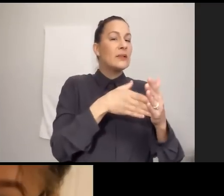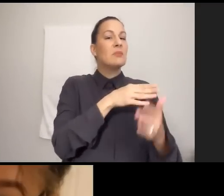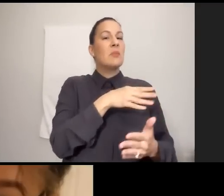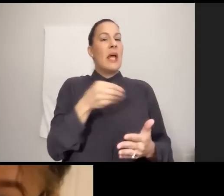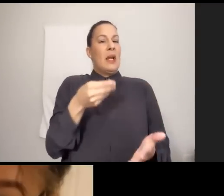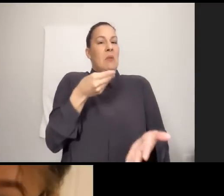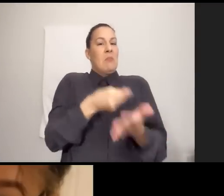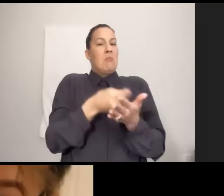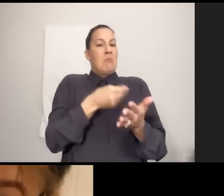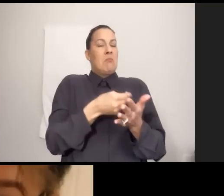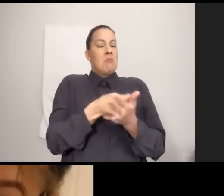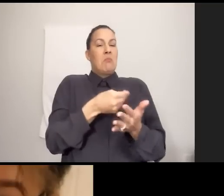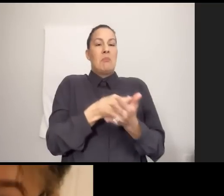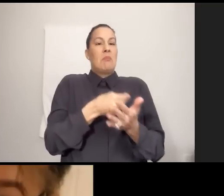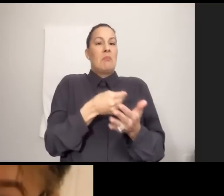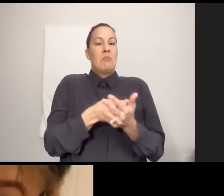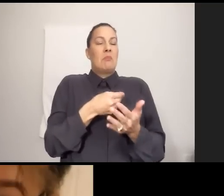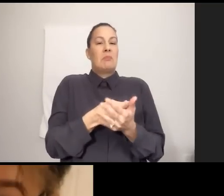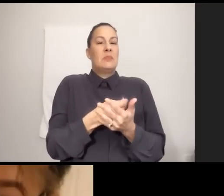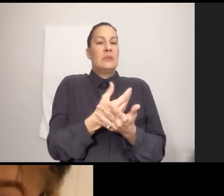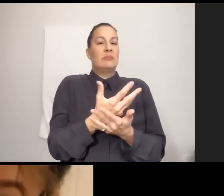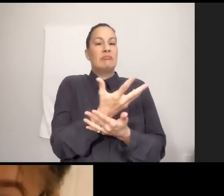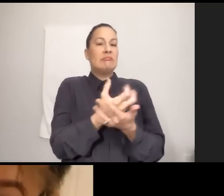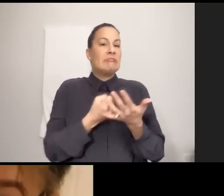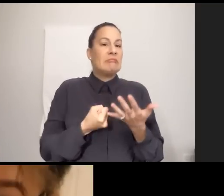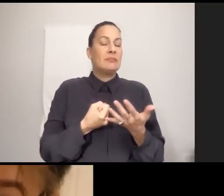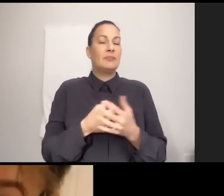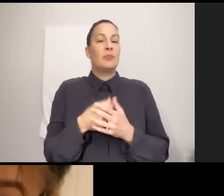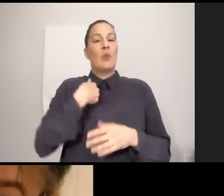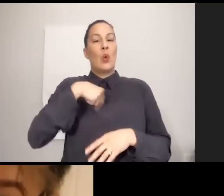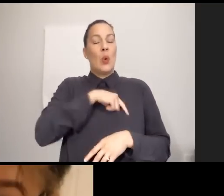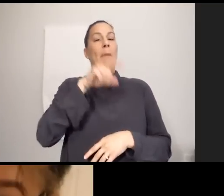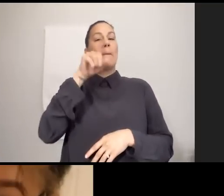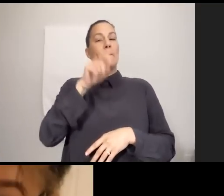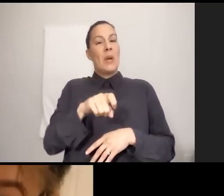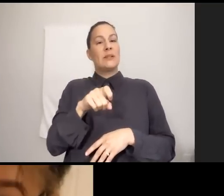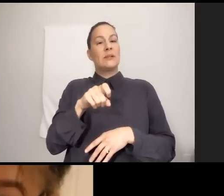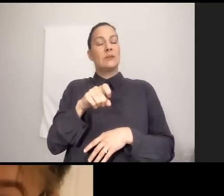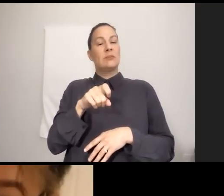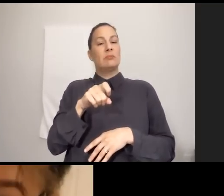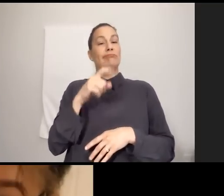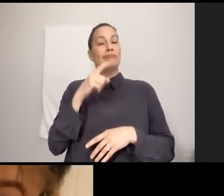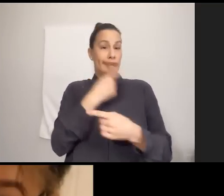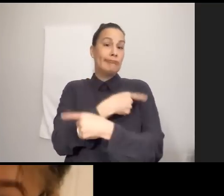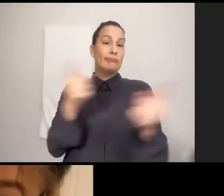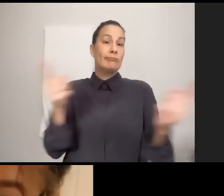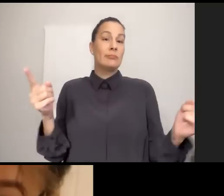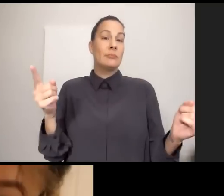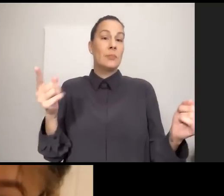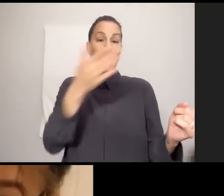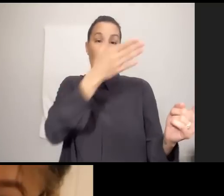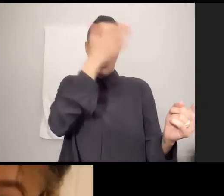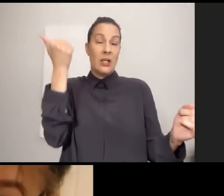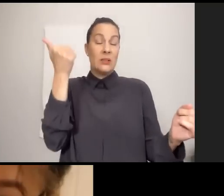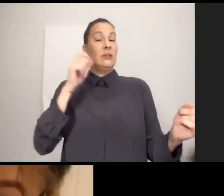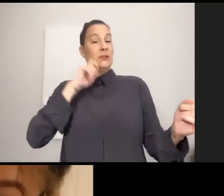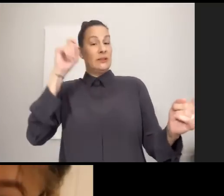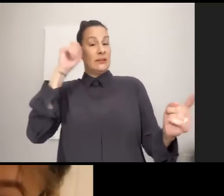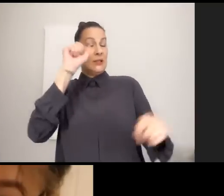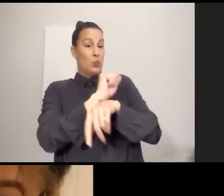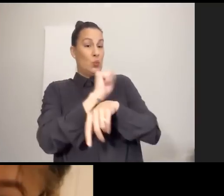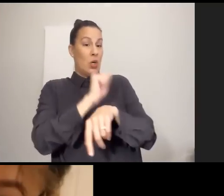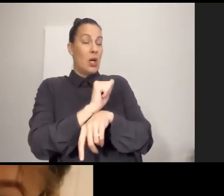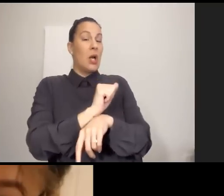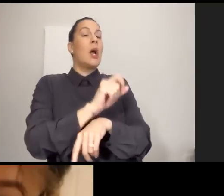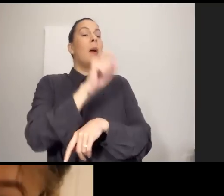We believe we must name these things. And we also believe sex workers have vital insight to share about building a